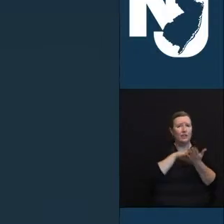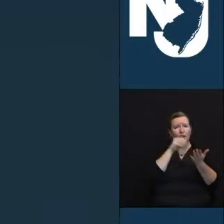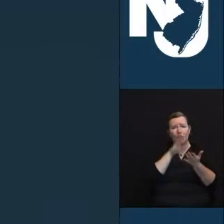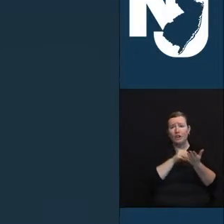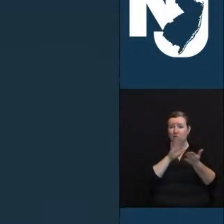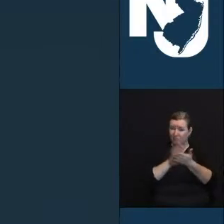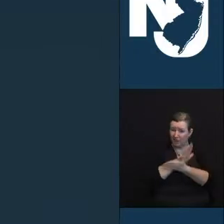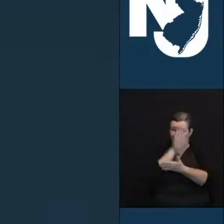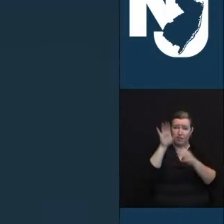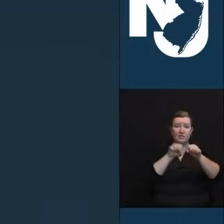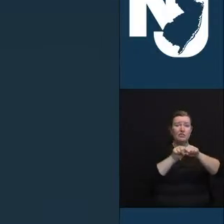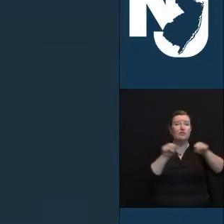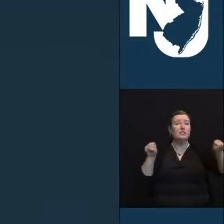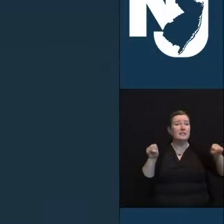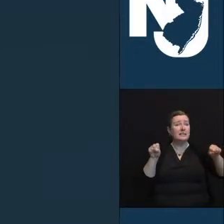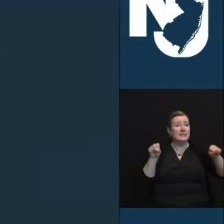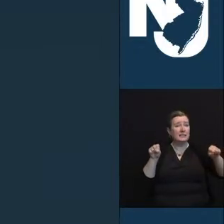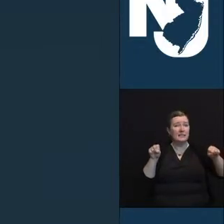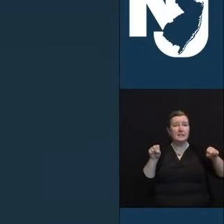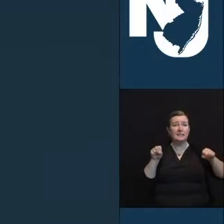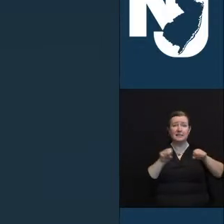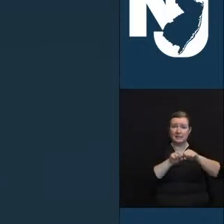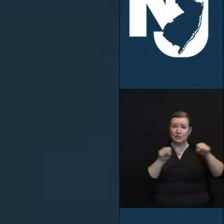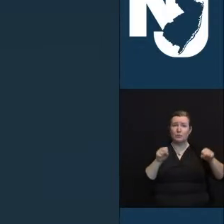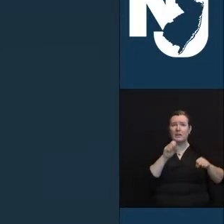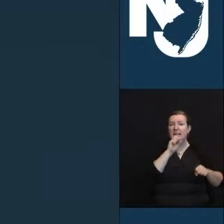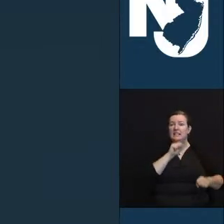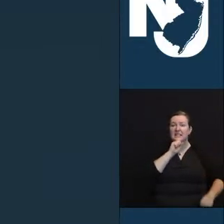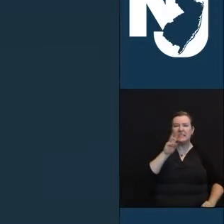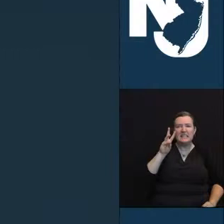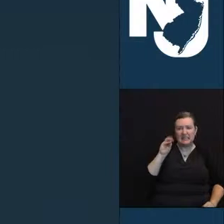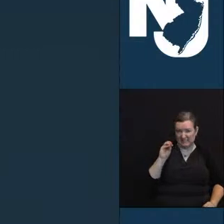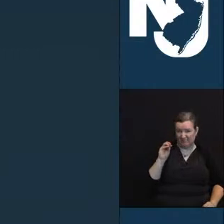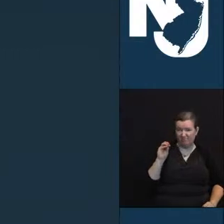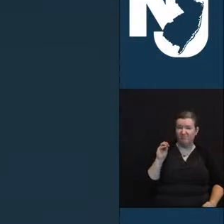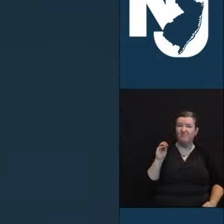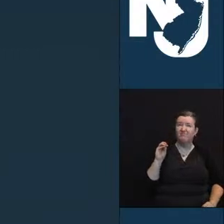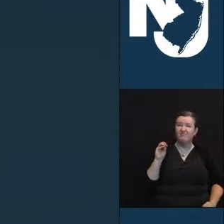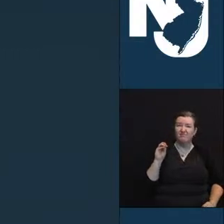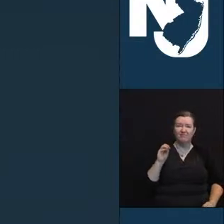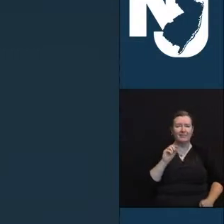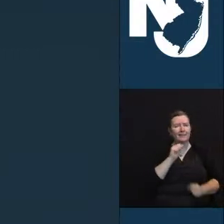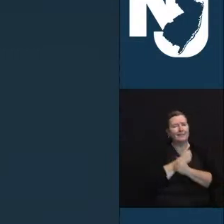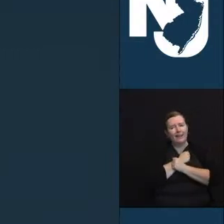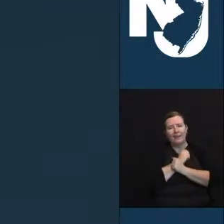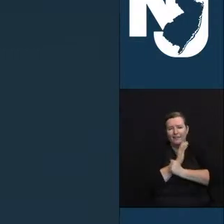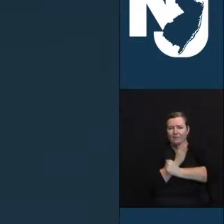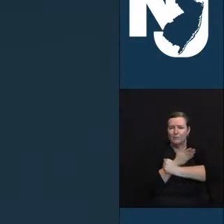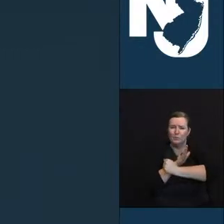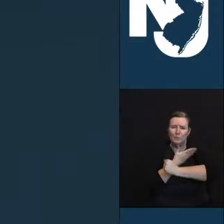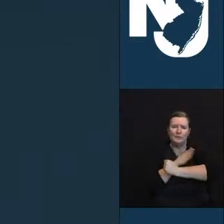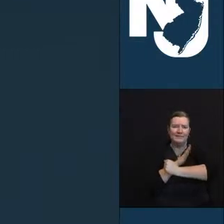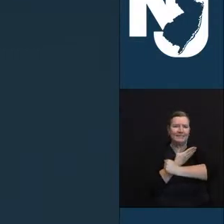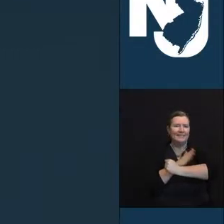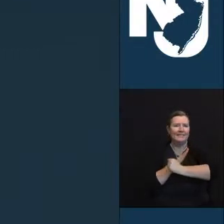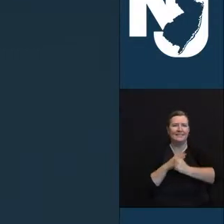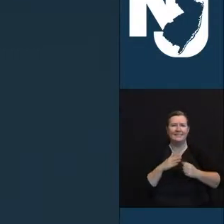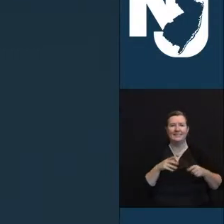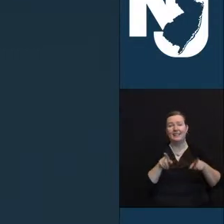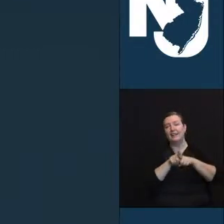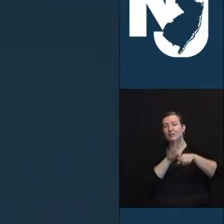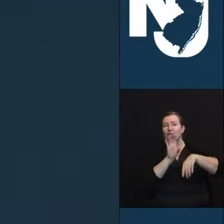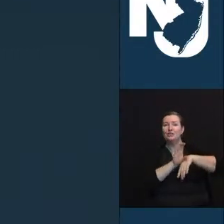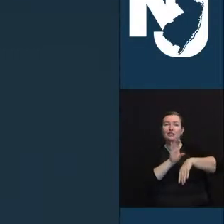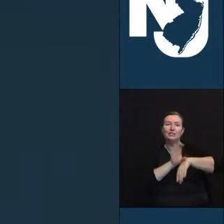her 60s. Music and performance were a central part of her life, whether it be singing in her church choir